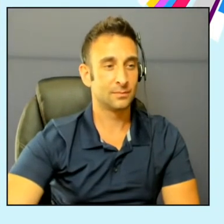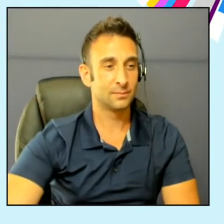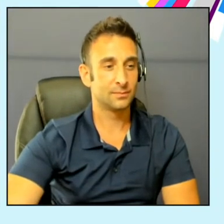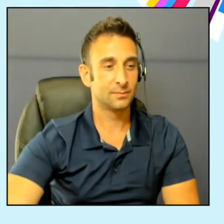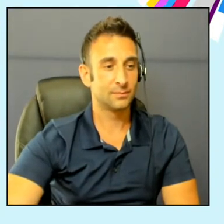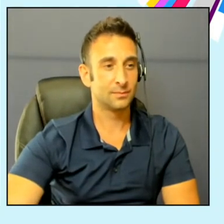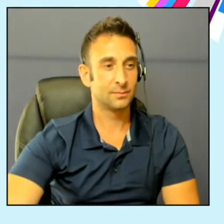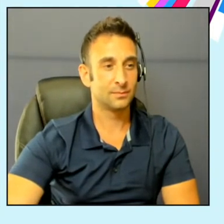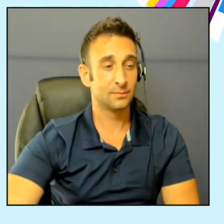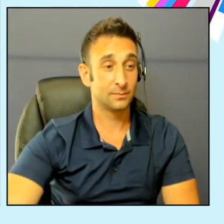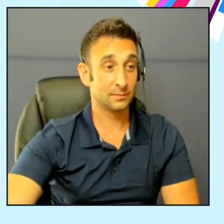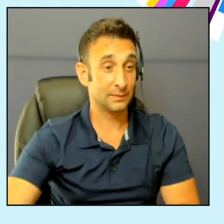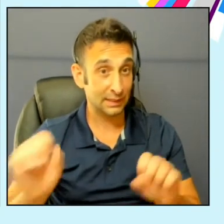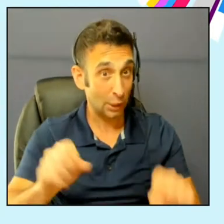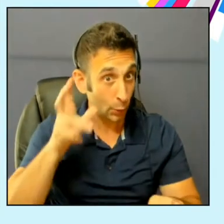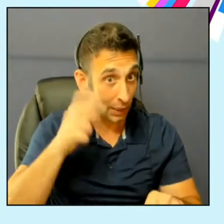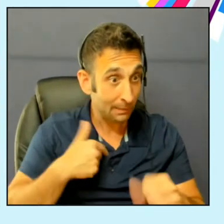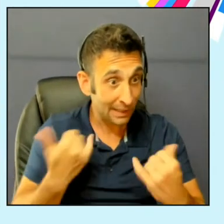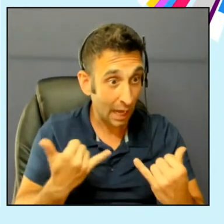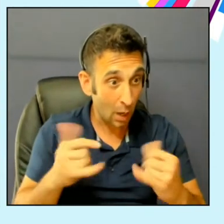Can you hear me now? Oh, can you hear me?